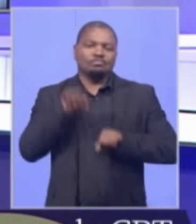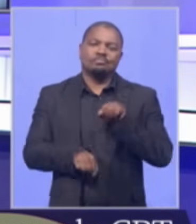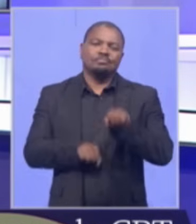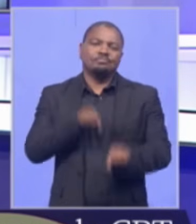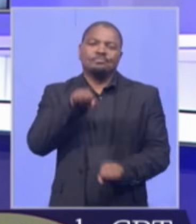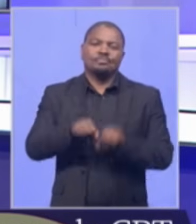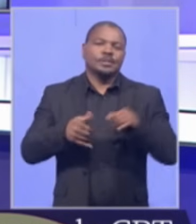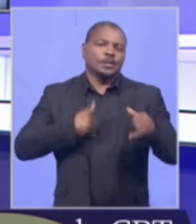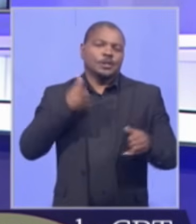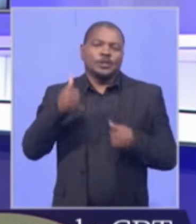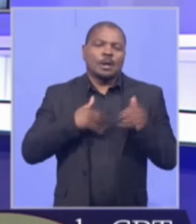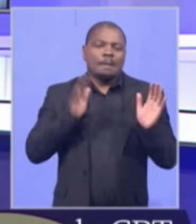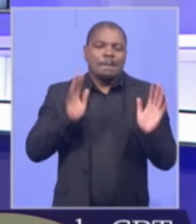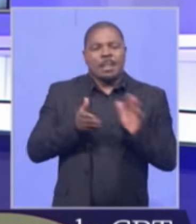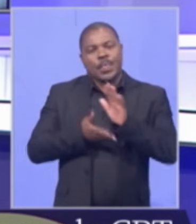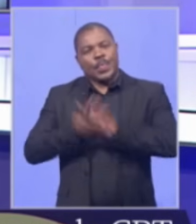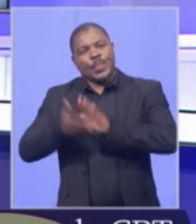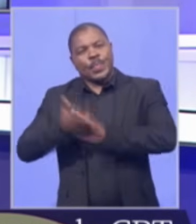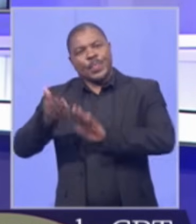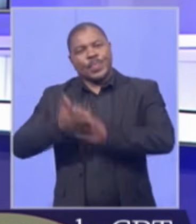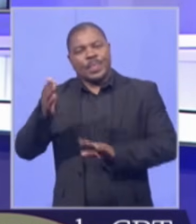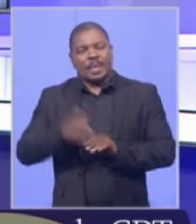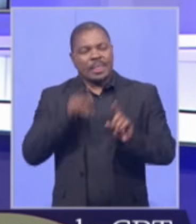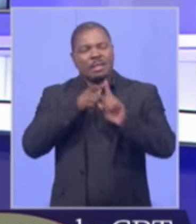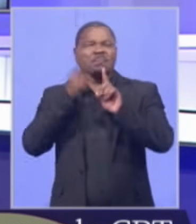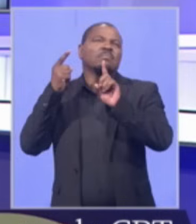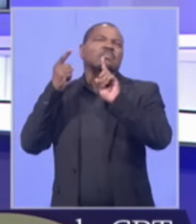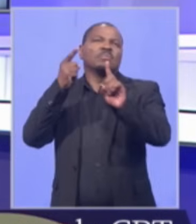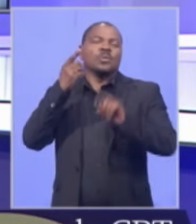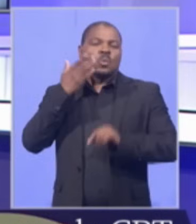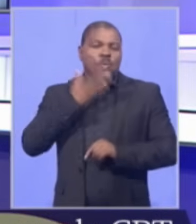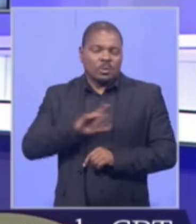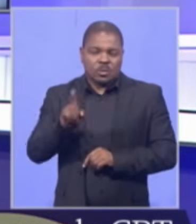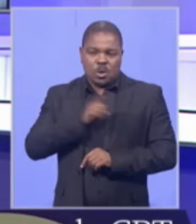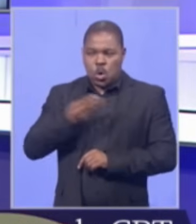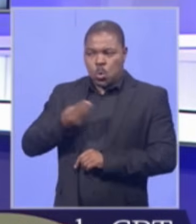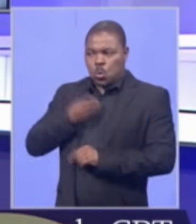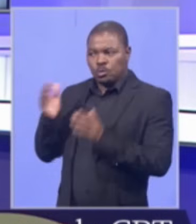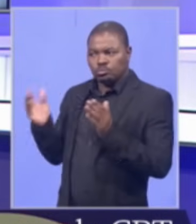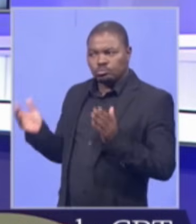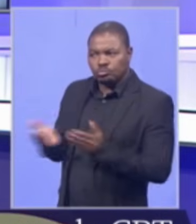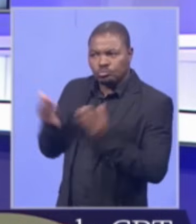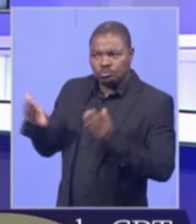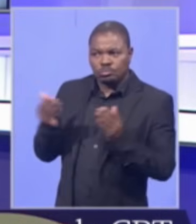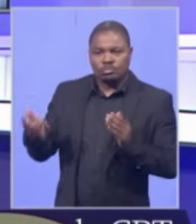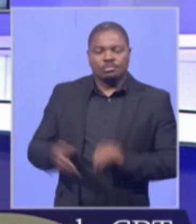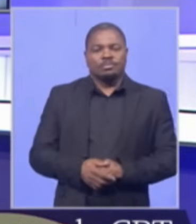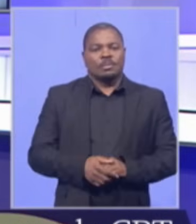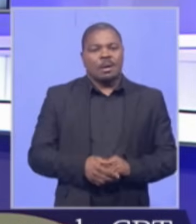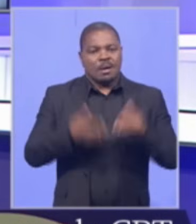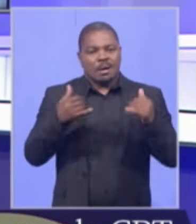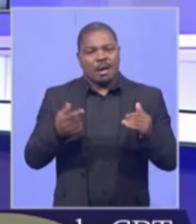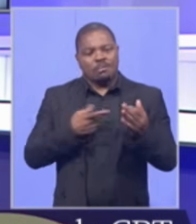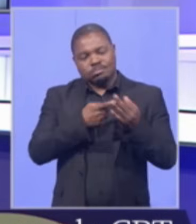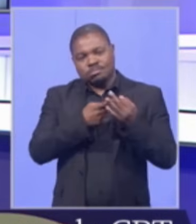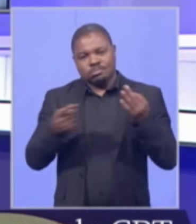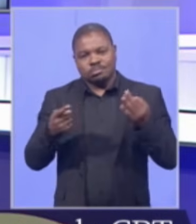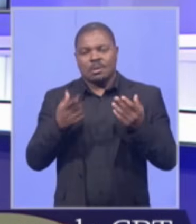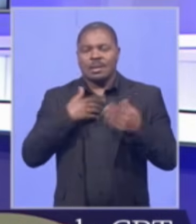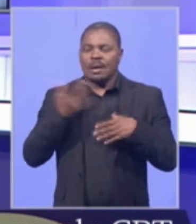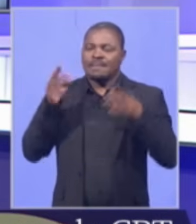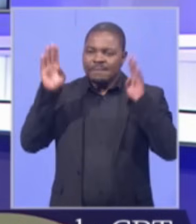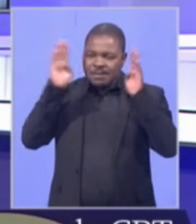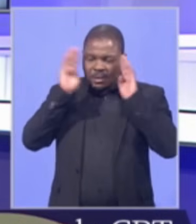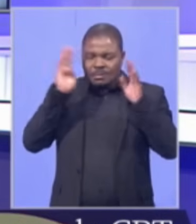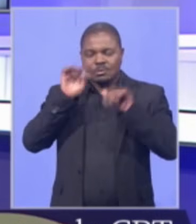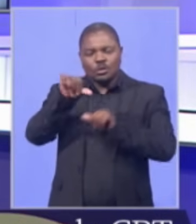tša boithabišo fela maikemišetšo e beile go hlohleletša baswa sehlopha se ga bjale e le go bommamoratwa go marangrang a